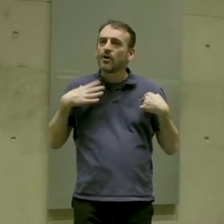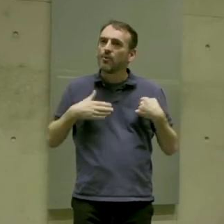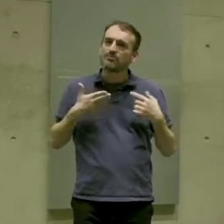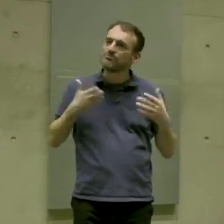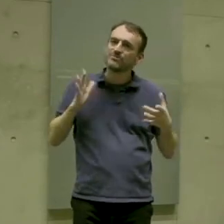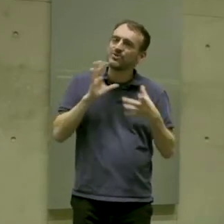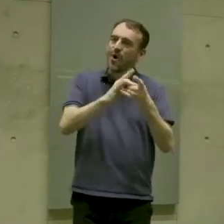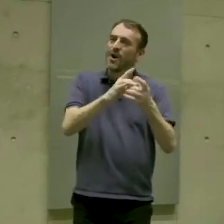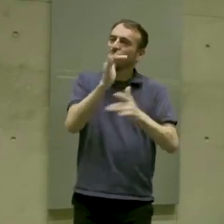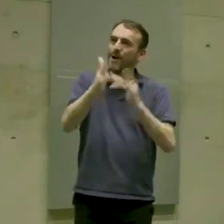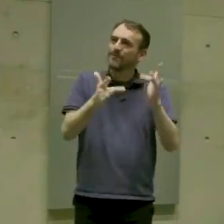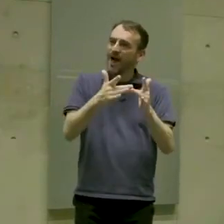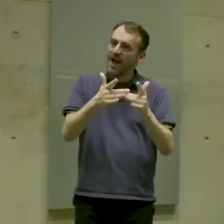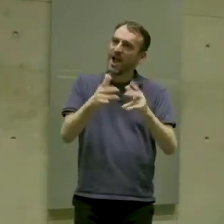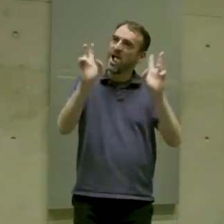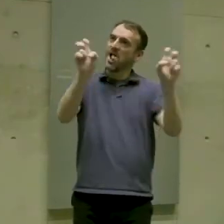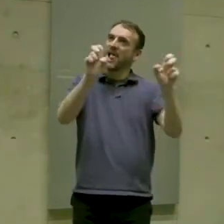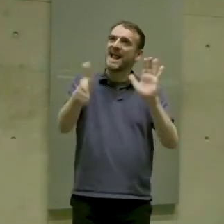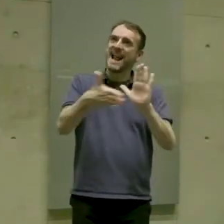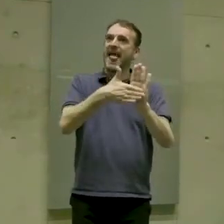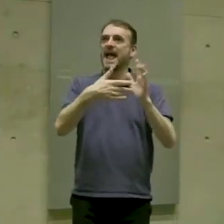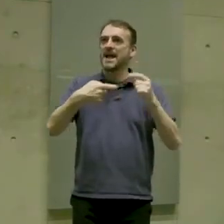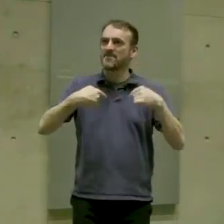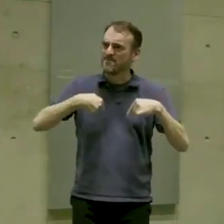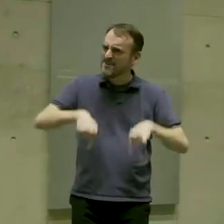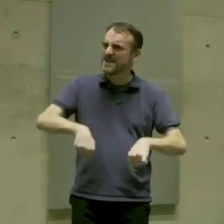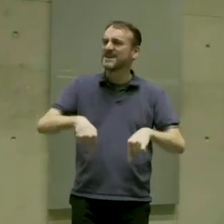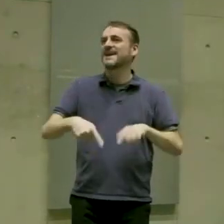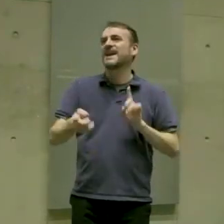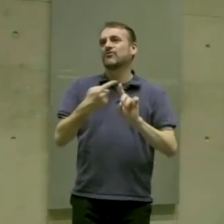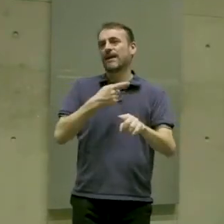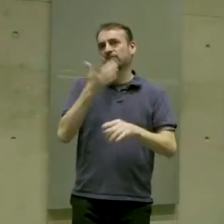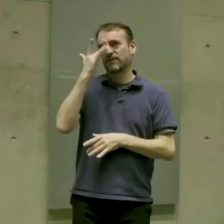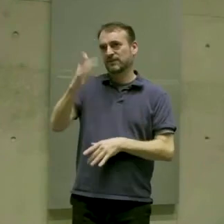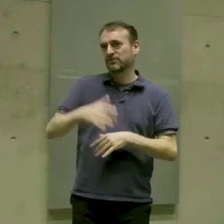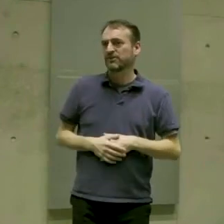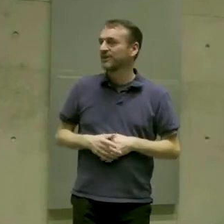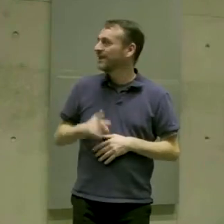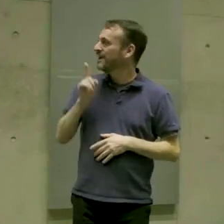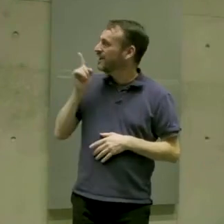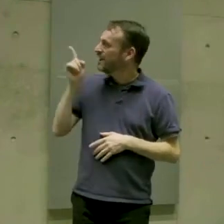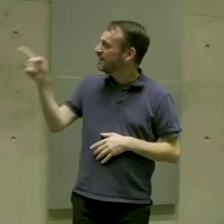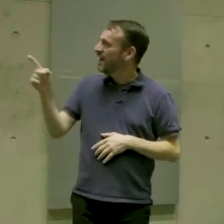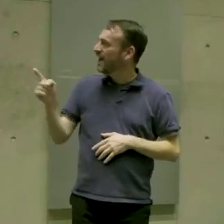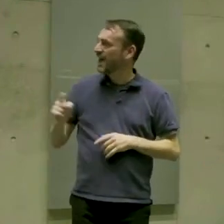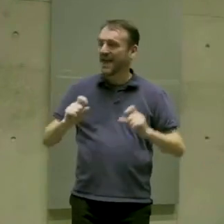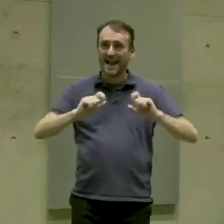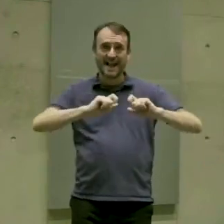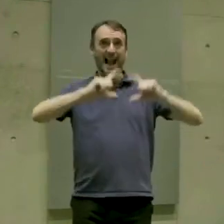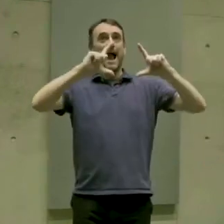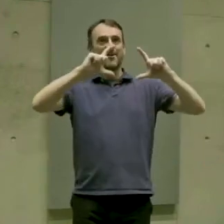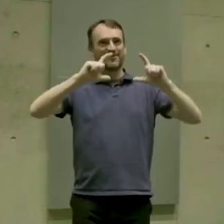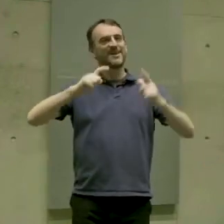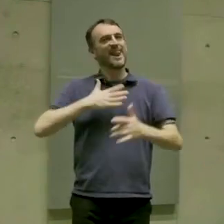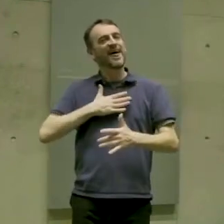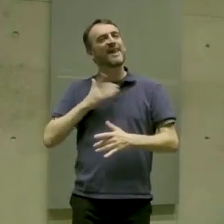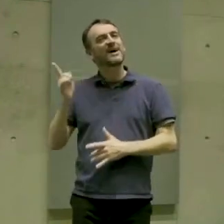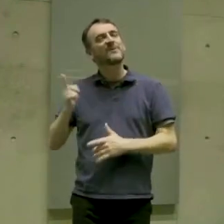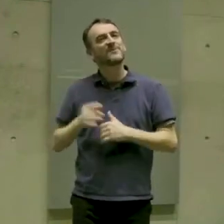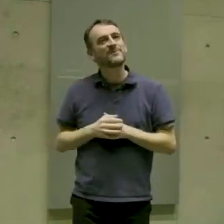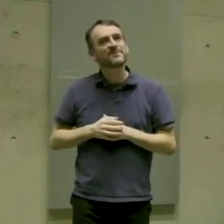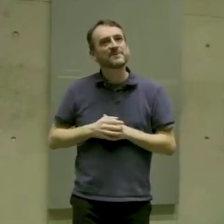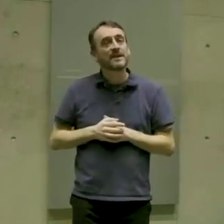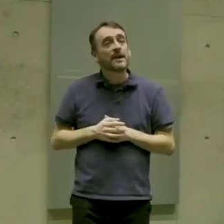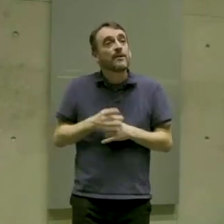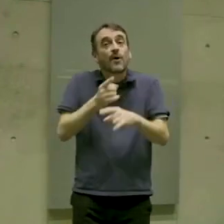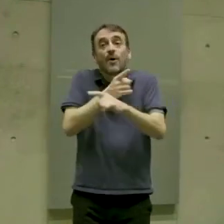there. So, just as with the boom of Enlightenment literature, certain people seem to have decided the